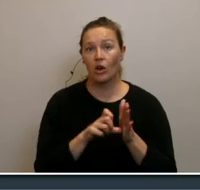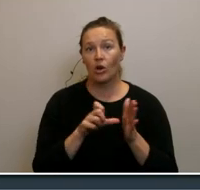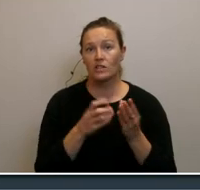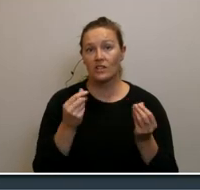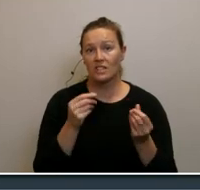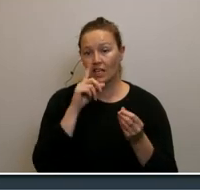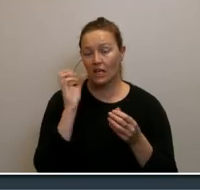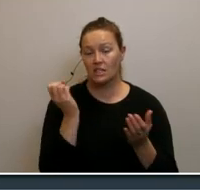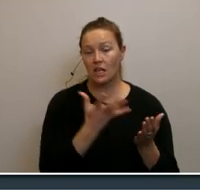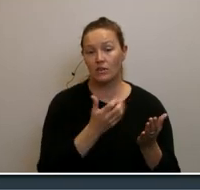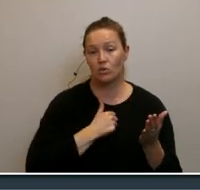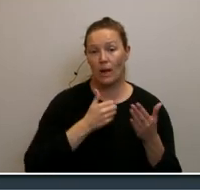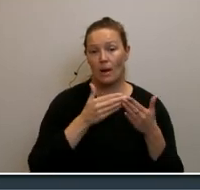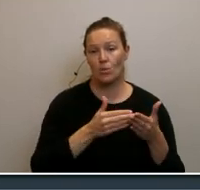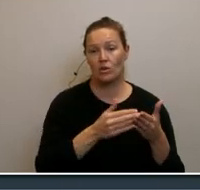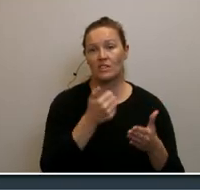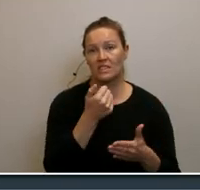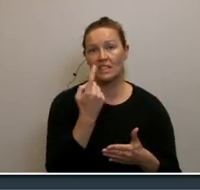not, we can have it delivered to our port for